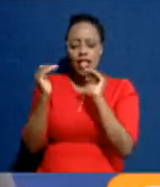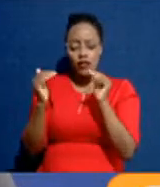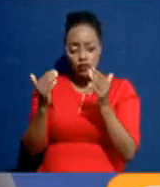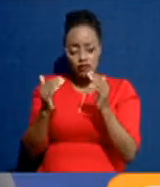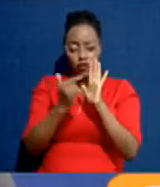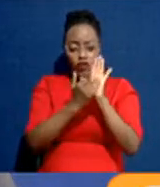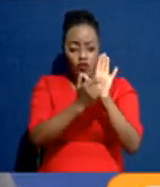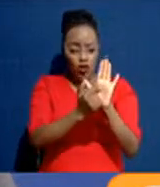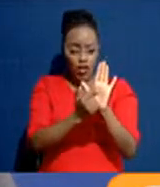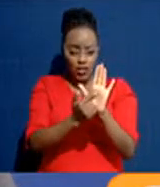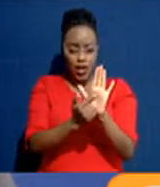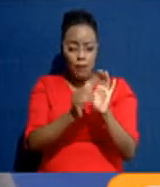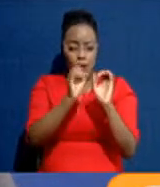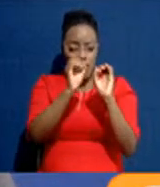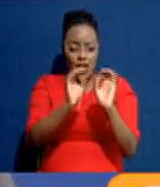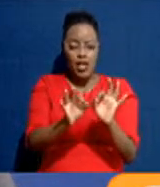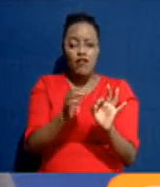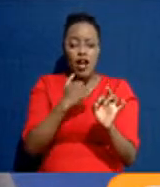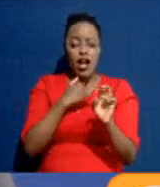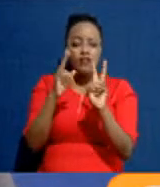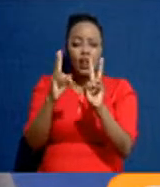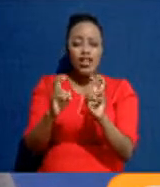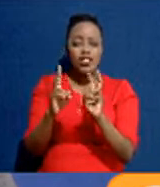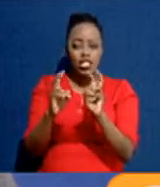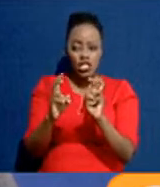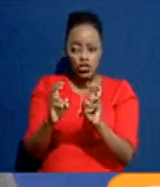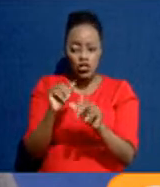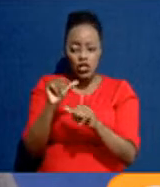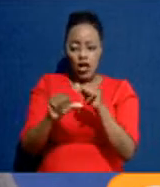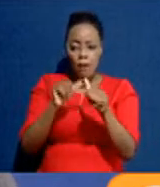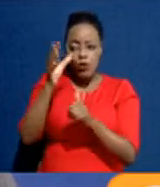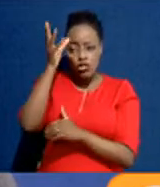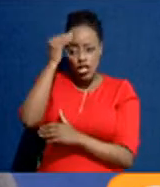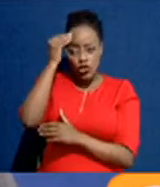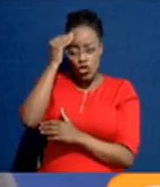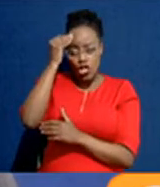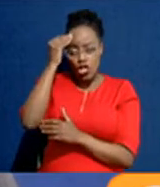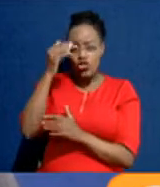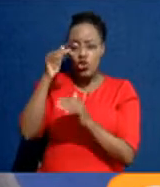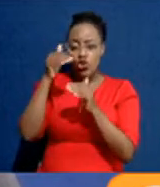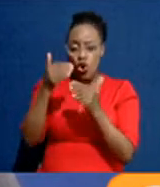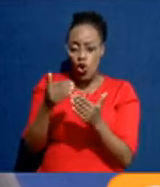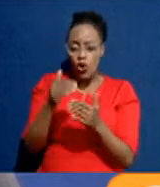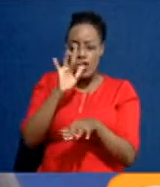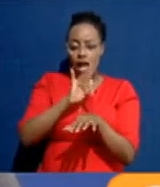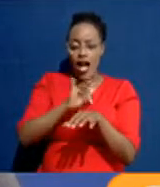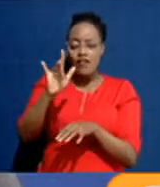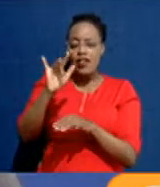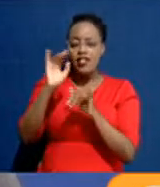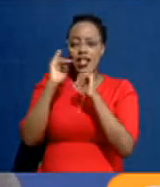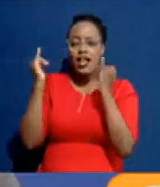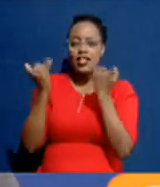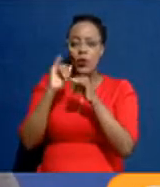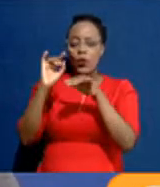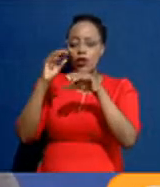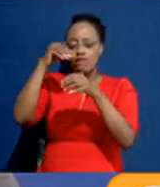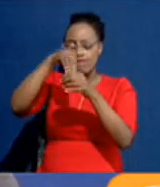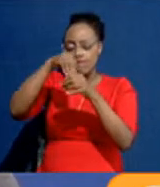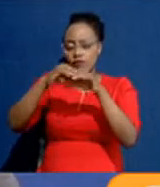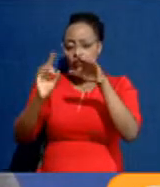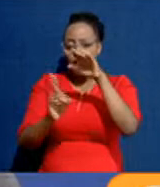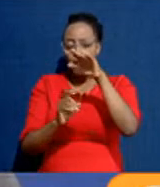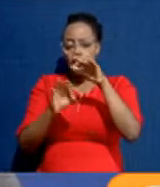example, if there is a matter to do with education, and affecting an institution within the Ministry of